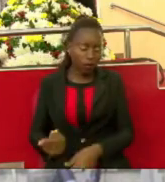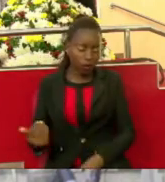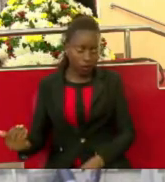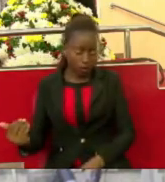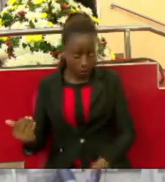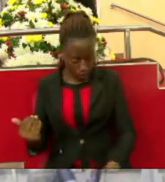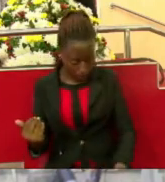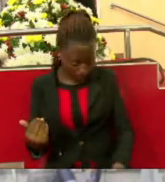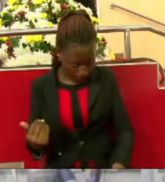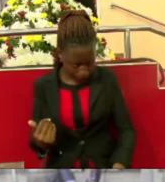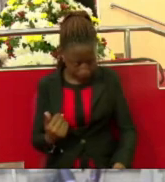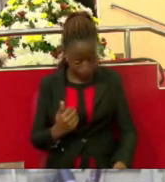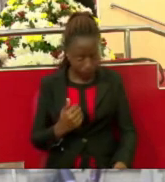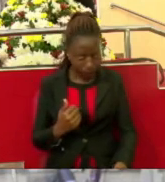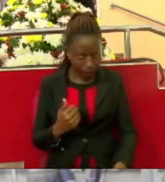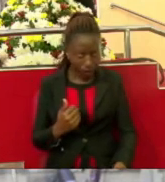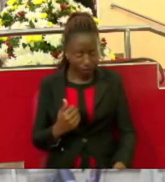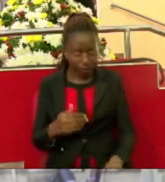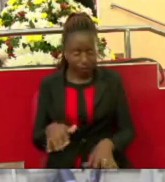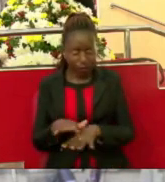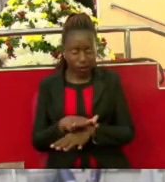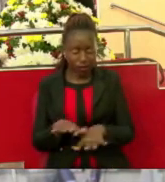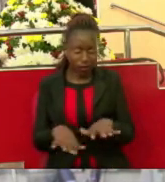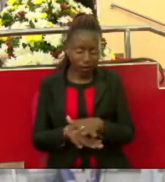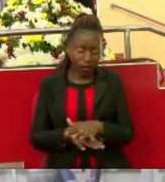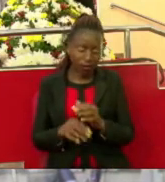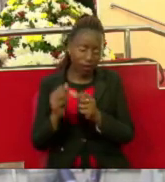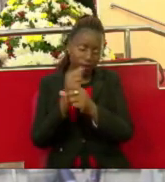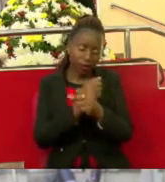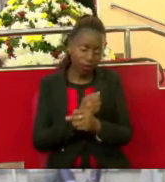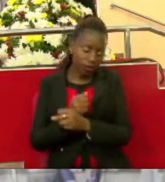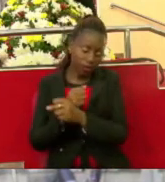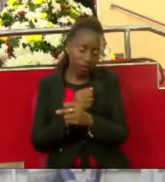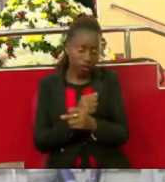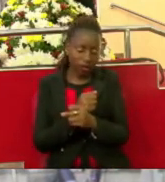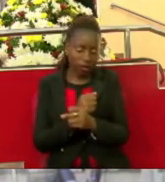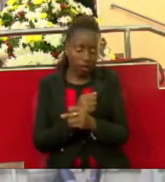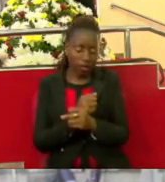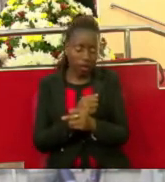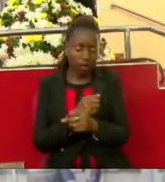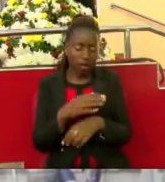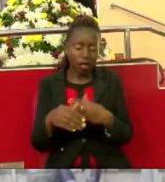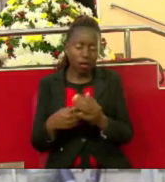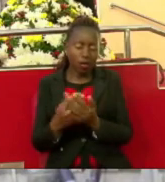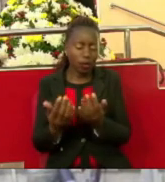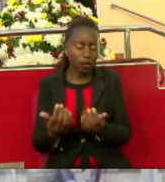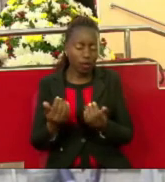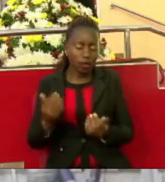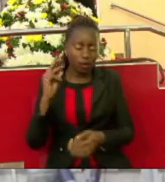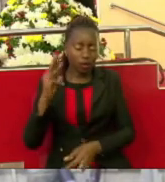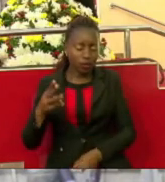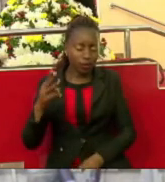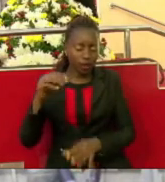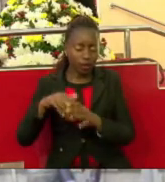All their affairs shall be protected of you. Their concerns shall be in your hands, King of Glory.